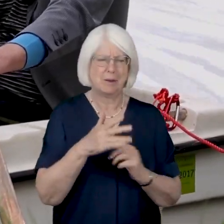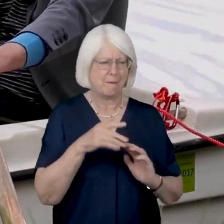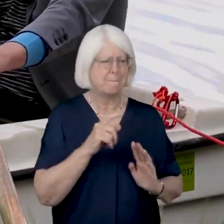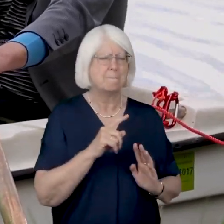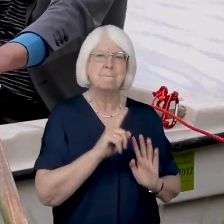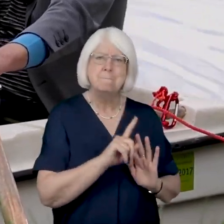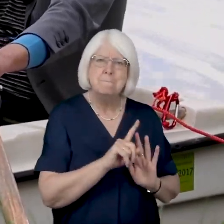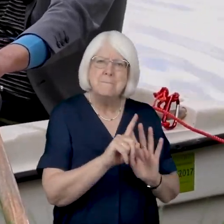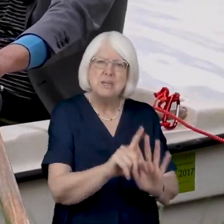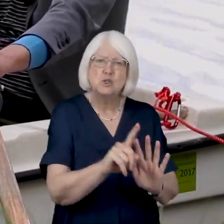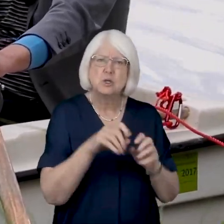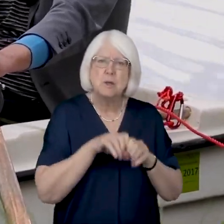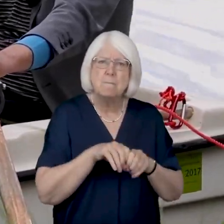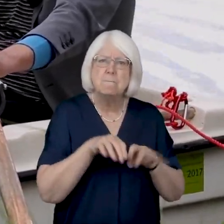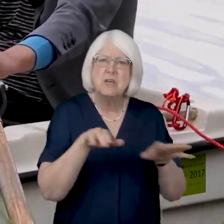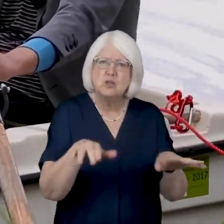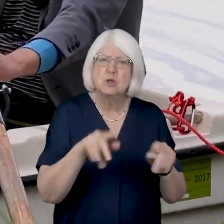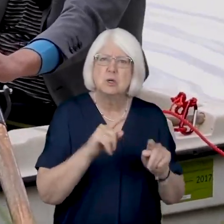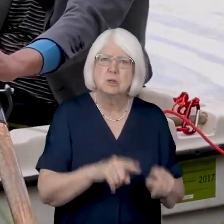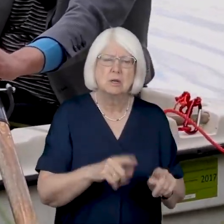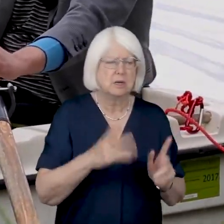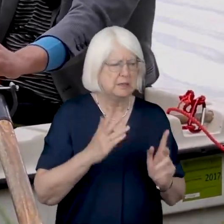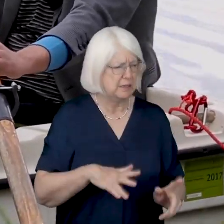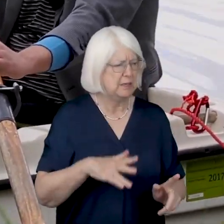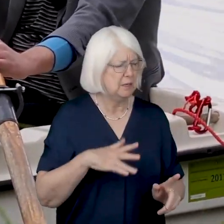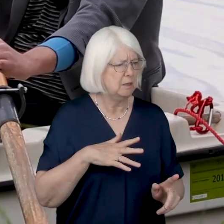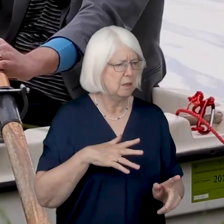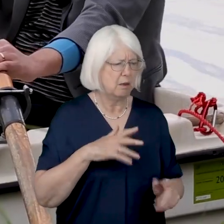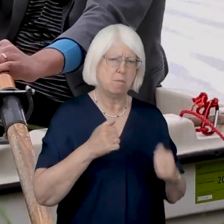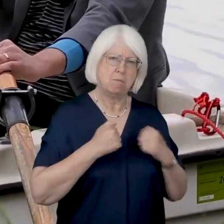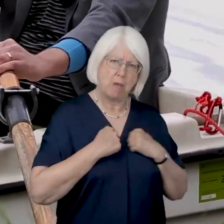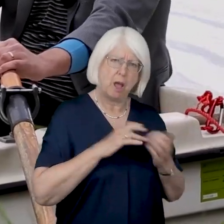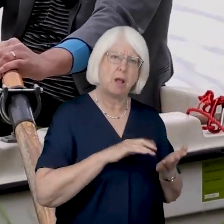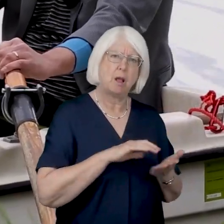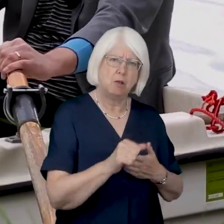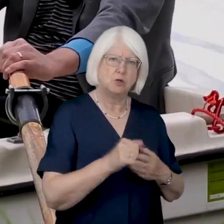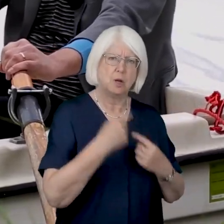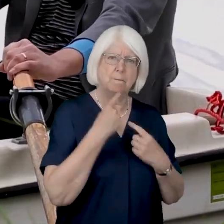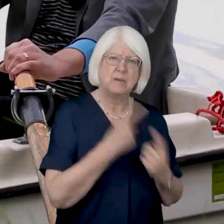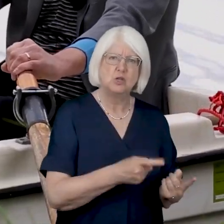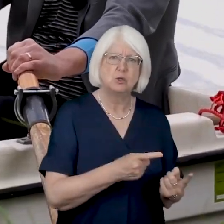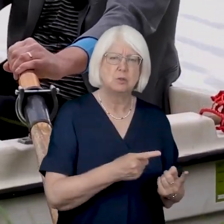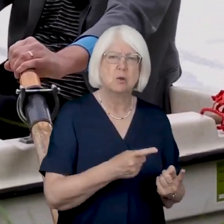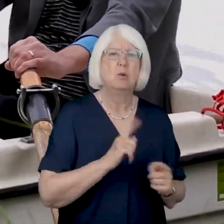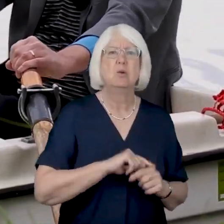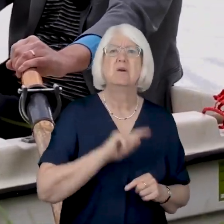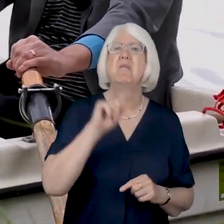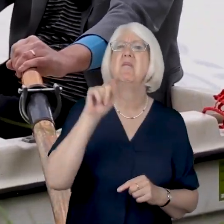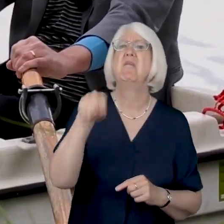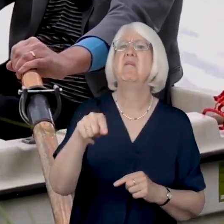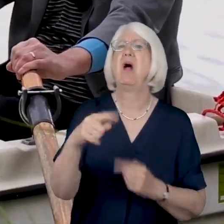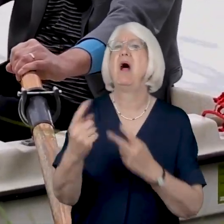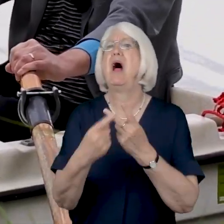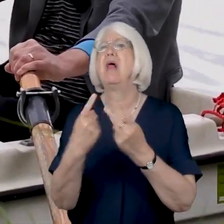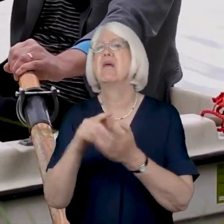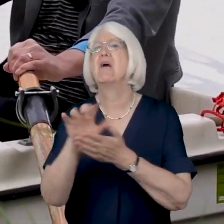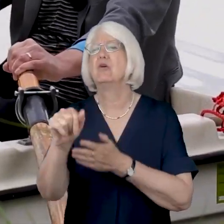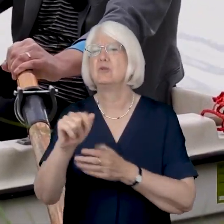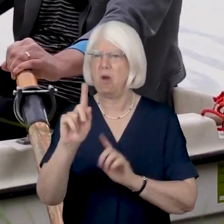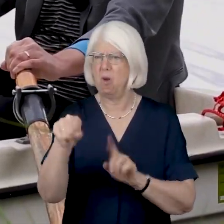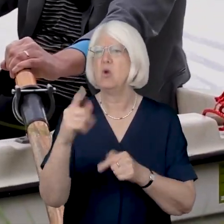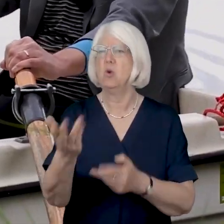their own culture, not come and be like us. And then Jesus says to him, go to your own